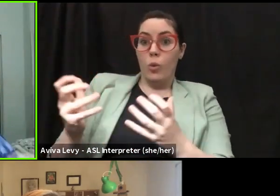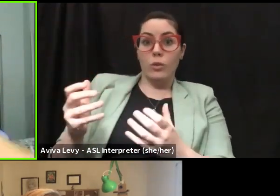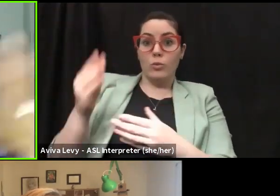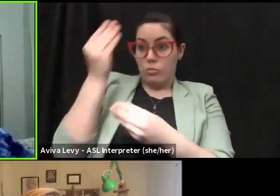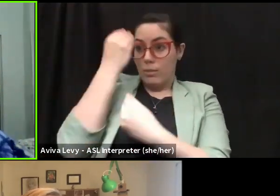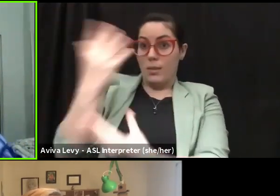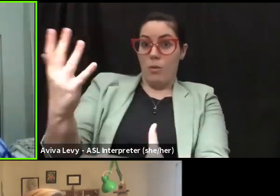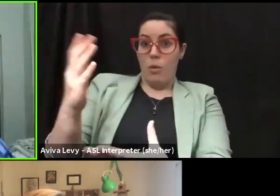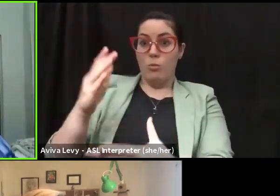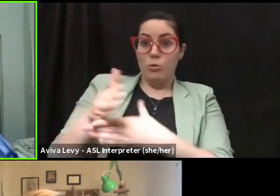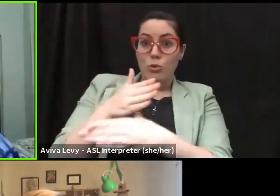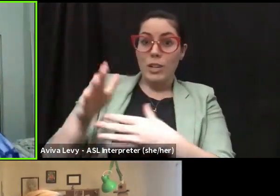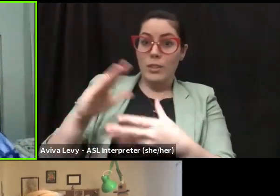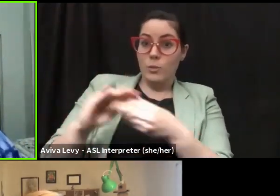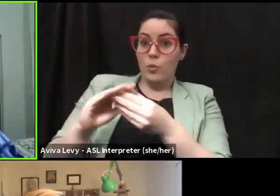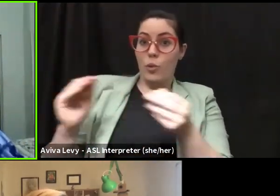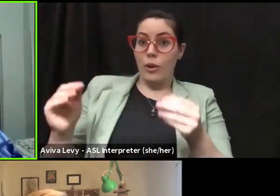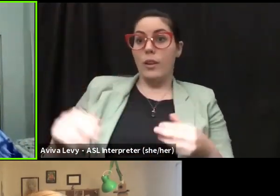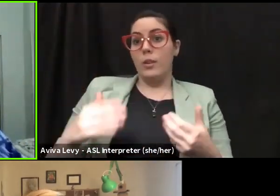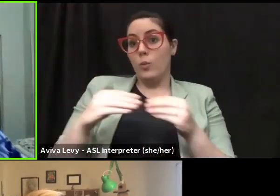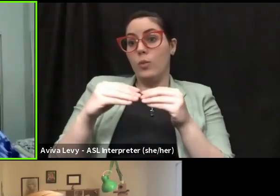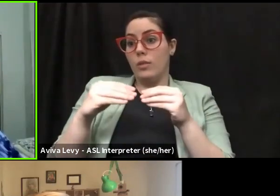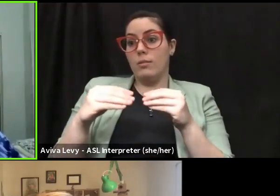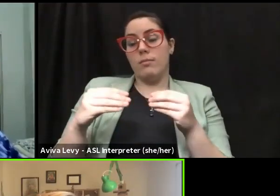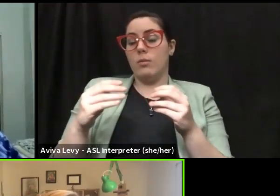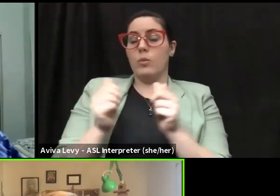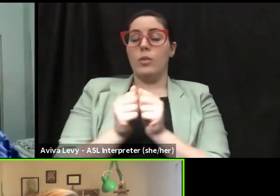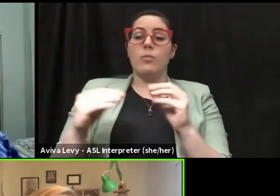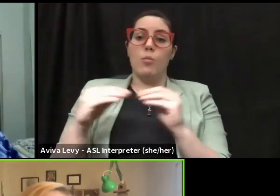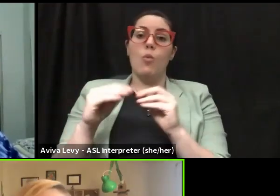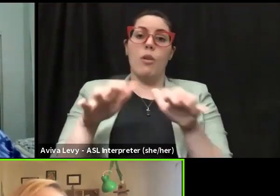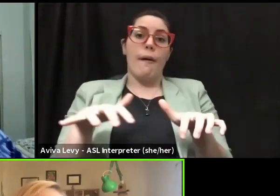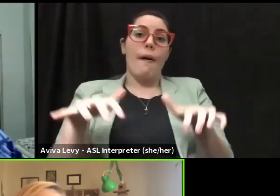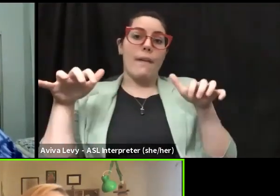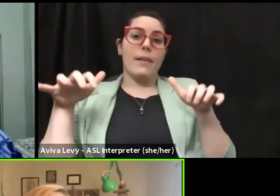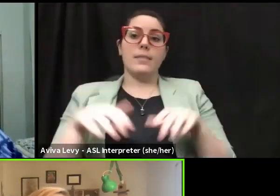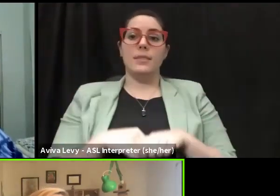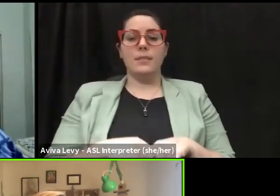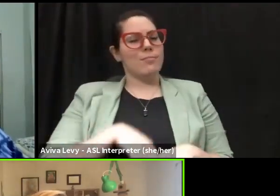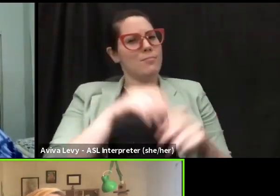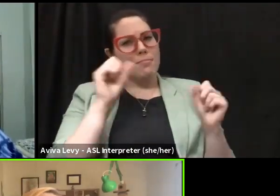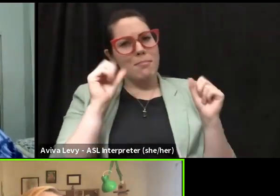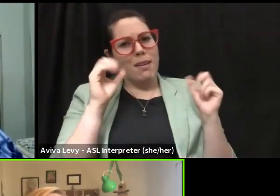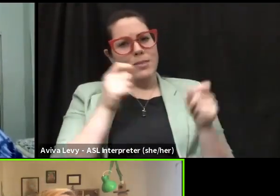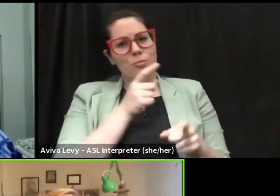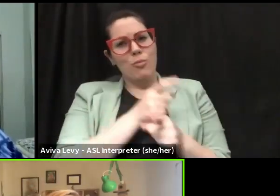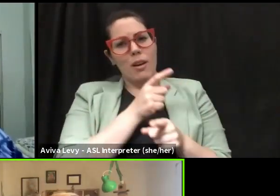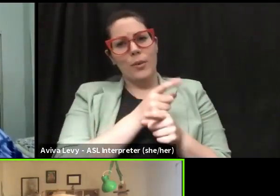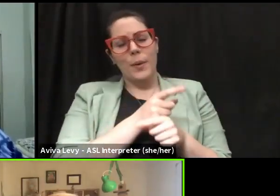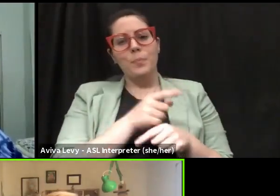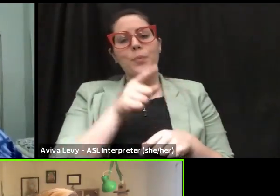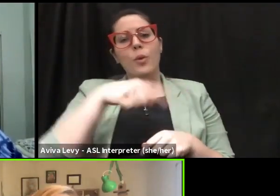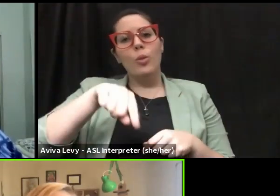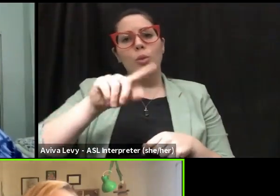our larger audience. Yes, amazing. I think just, yeah, making these tools